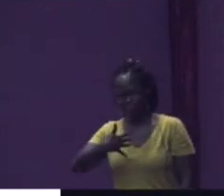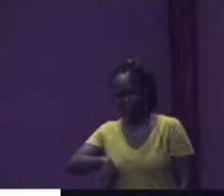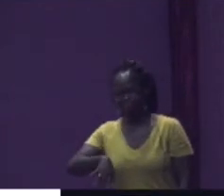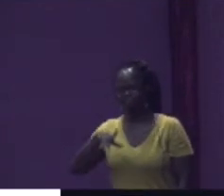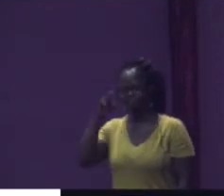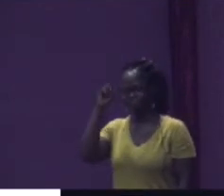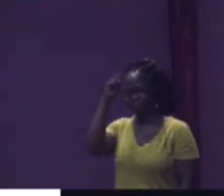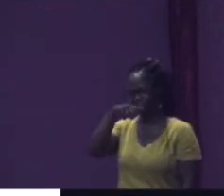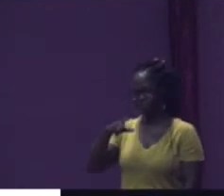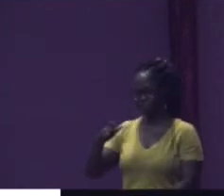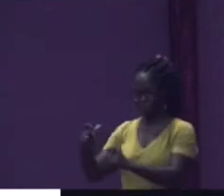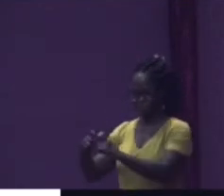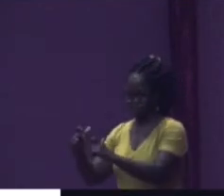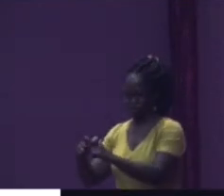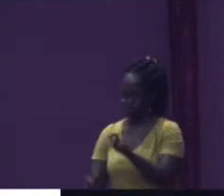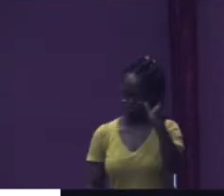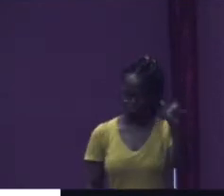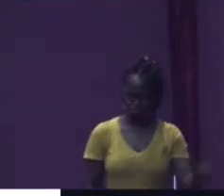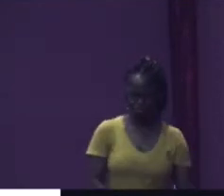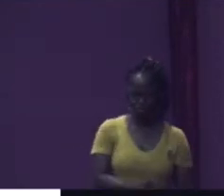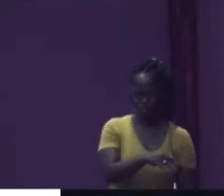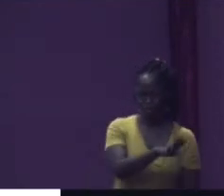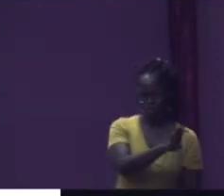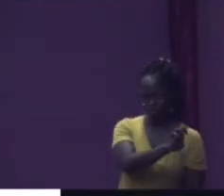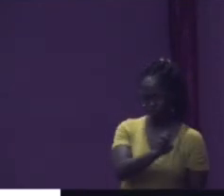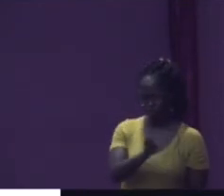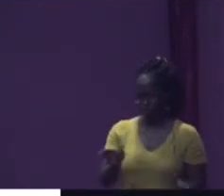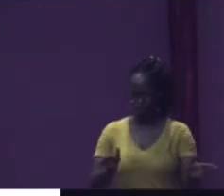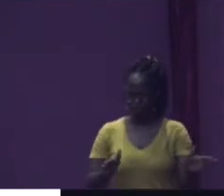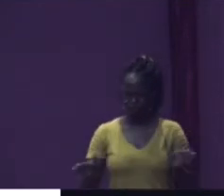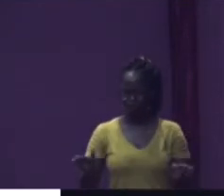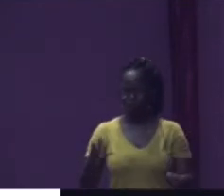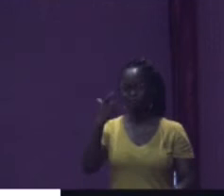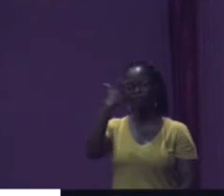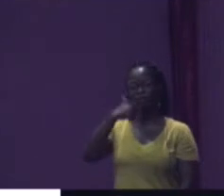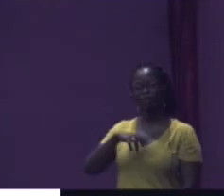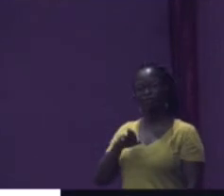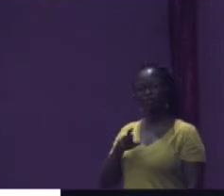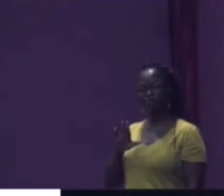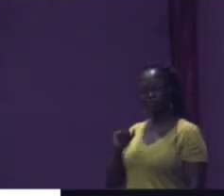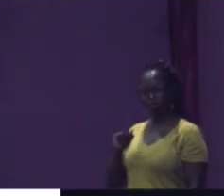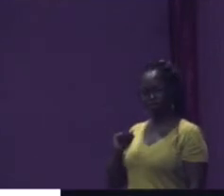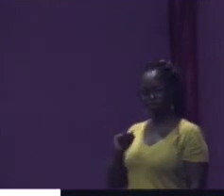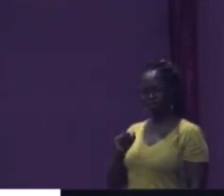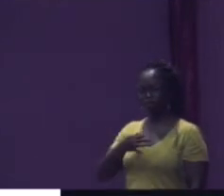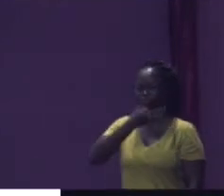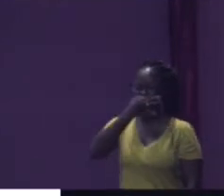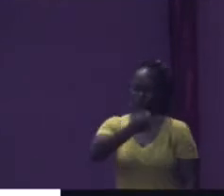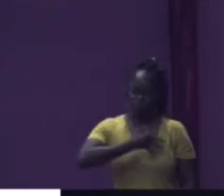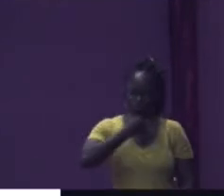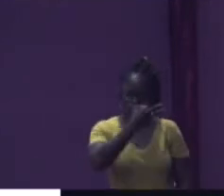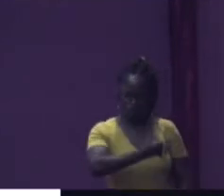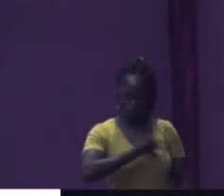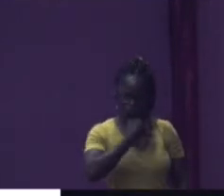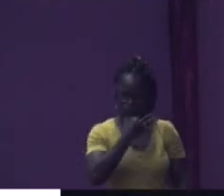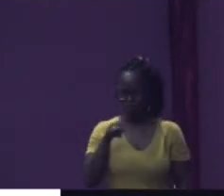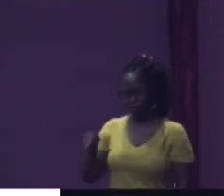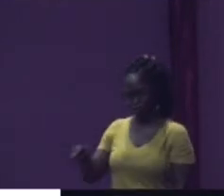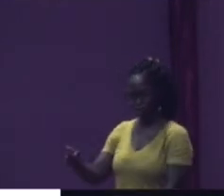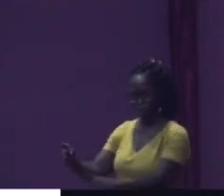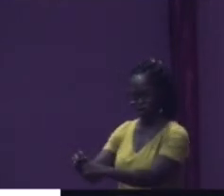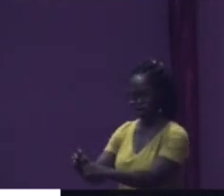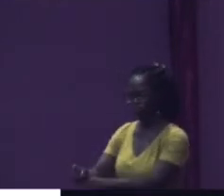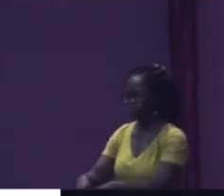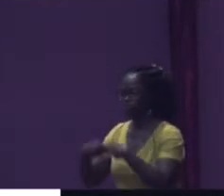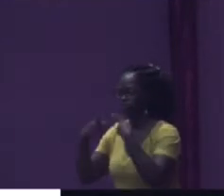Now, Syriaca will make statements saying, the doctor said, I should do such